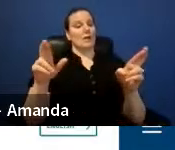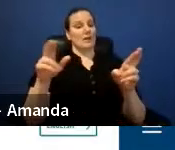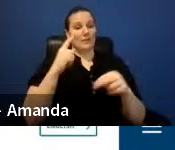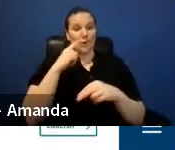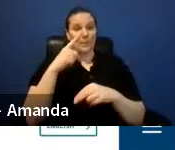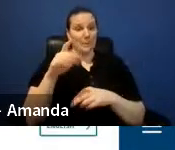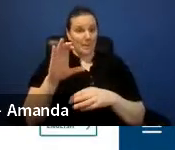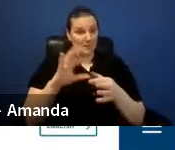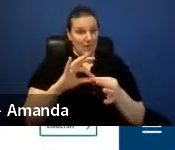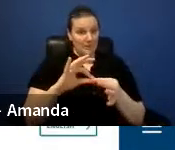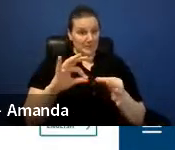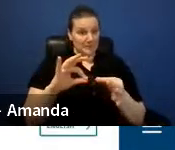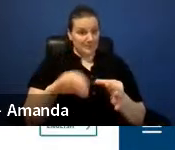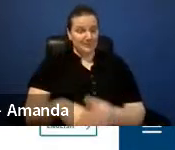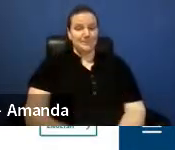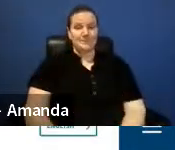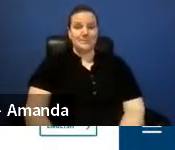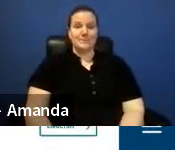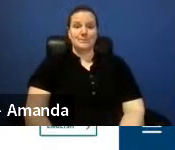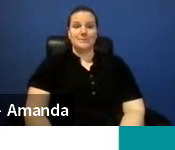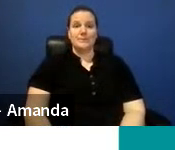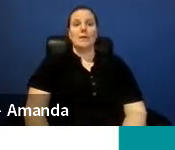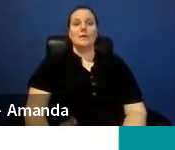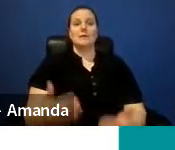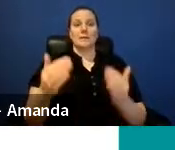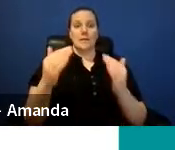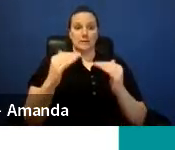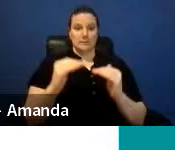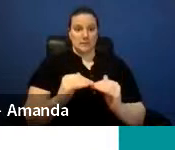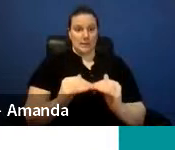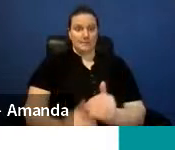comment. Next slide.